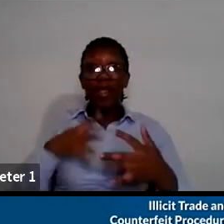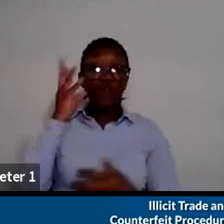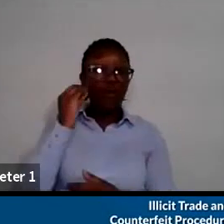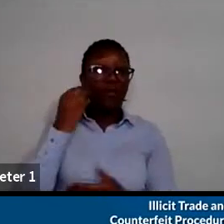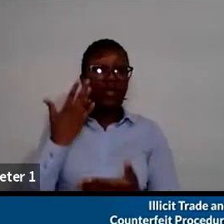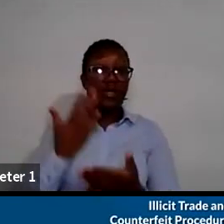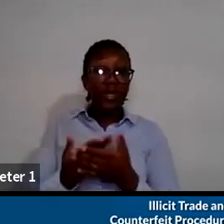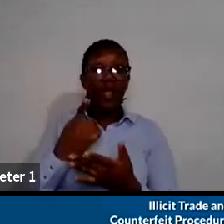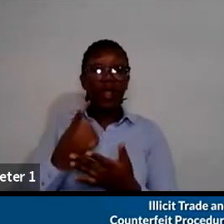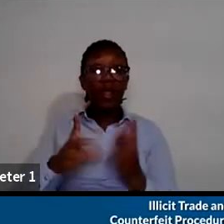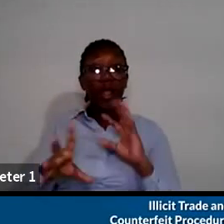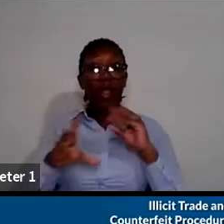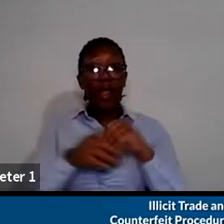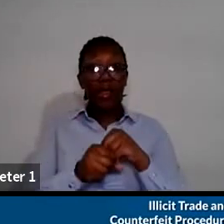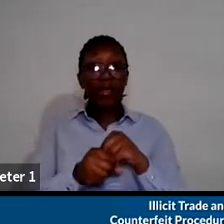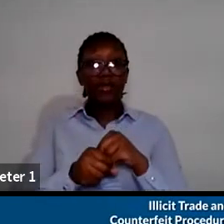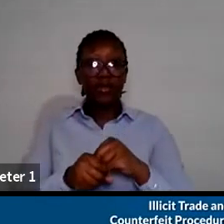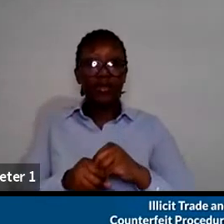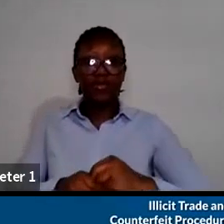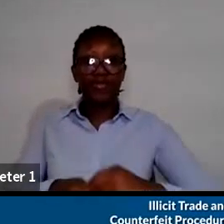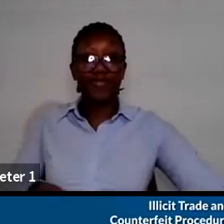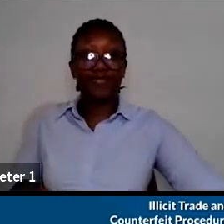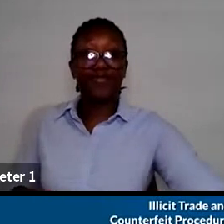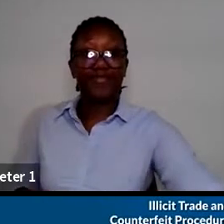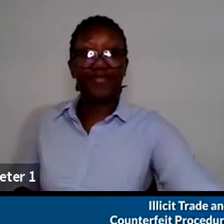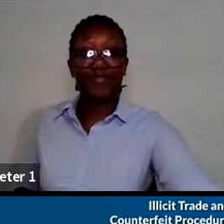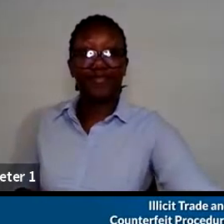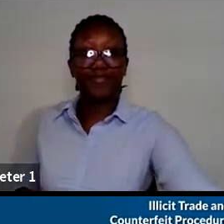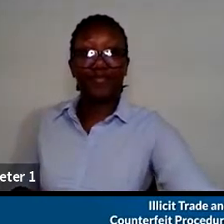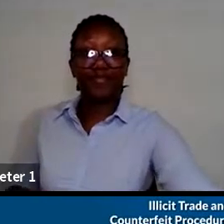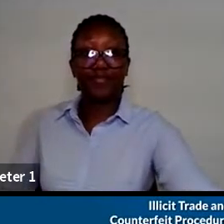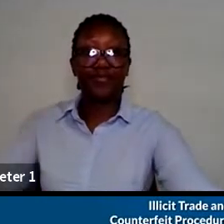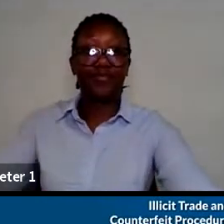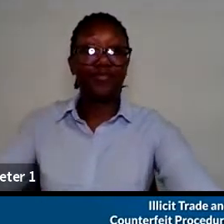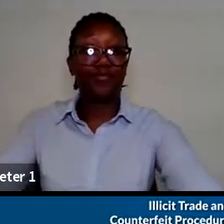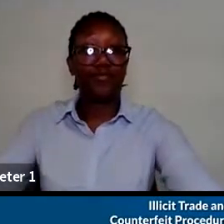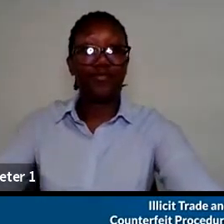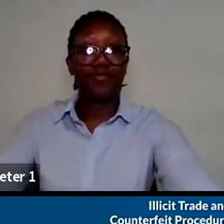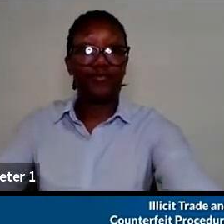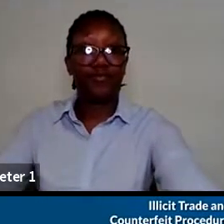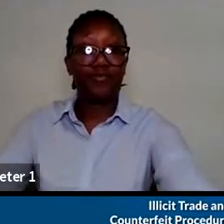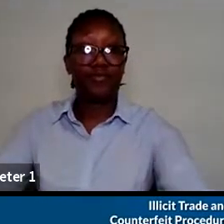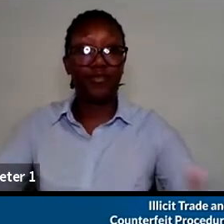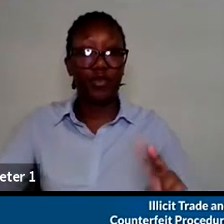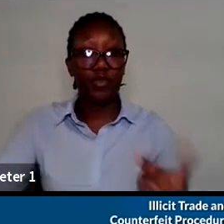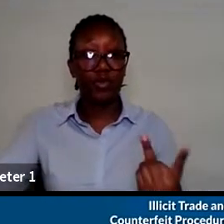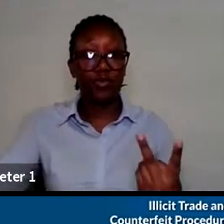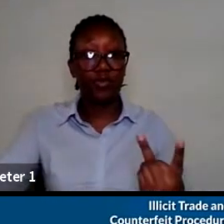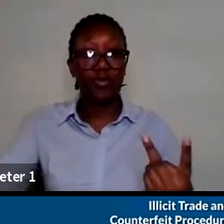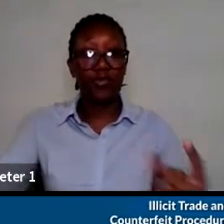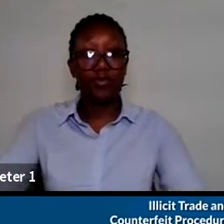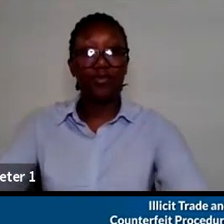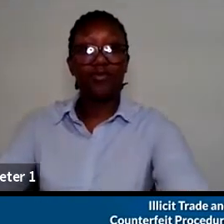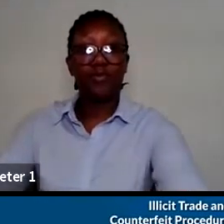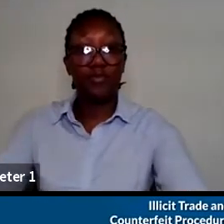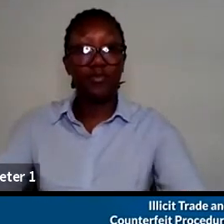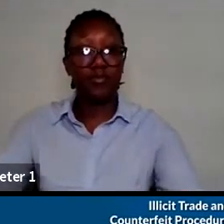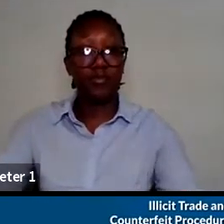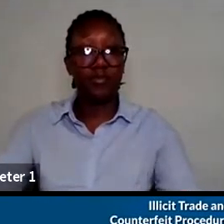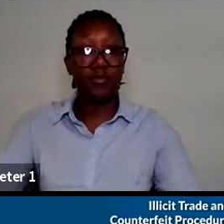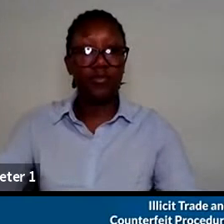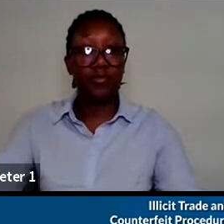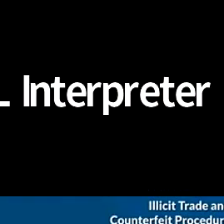the market under that restricted and prohibited goods. And in terms of protected